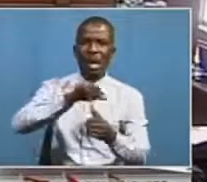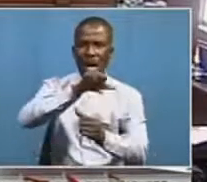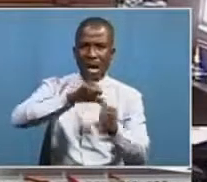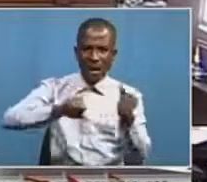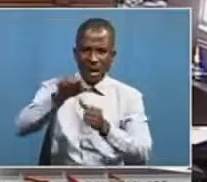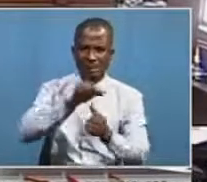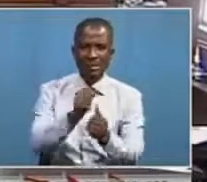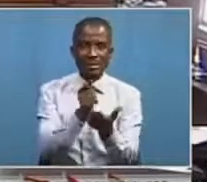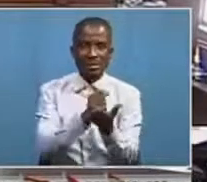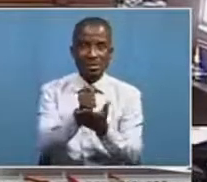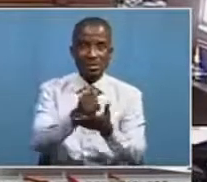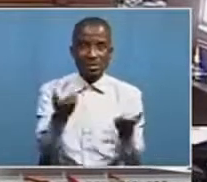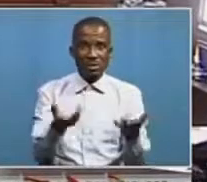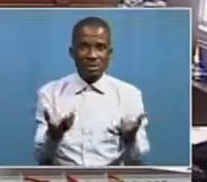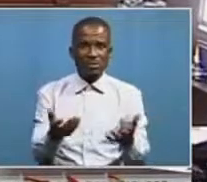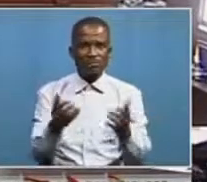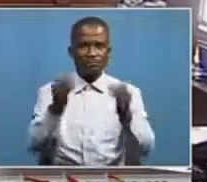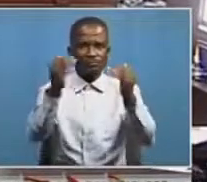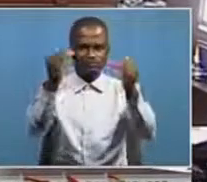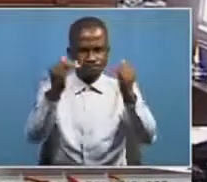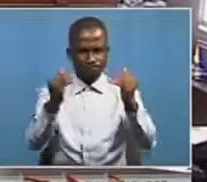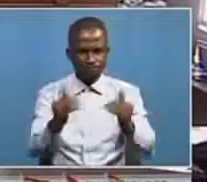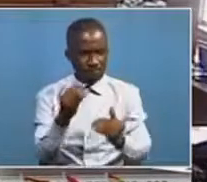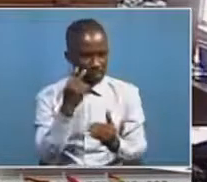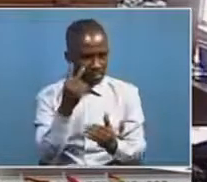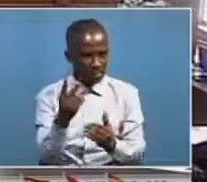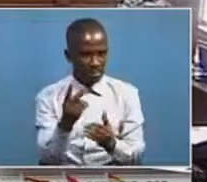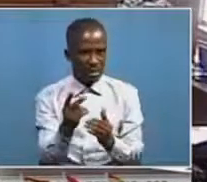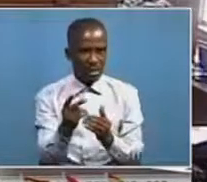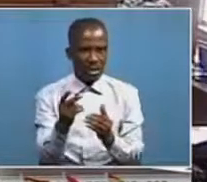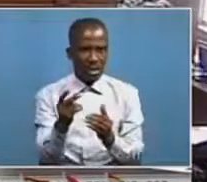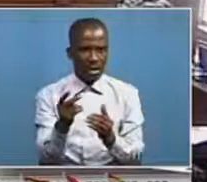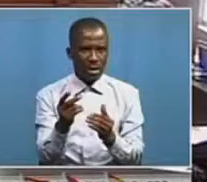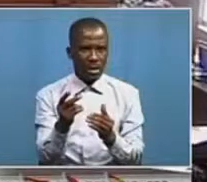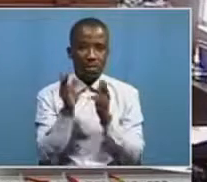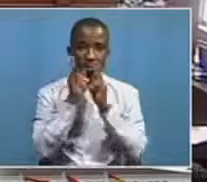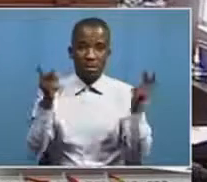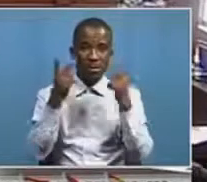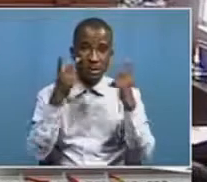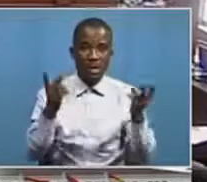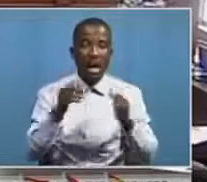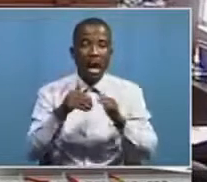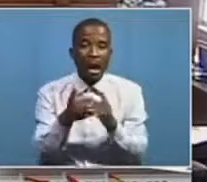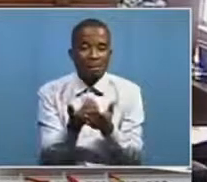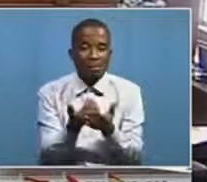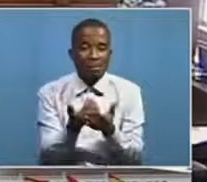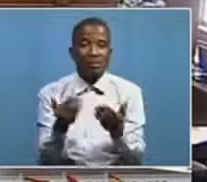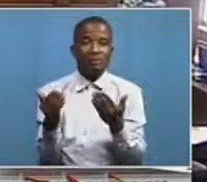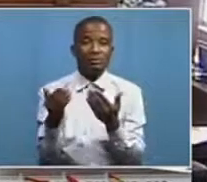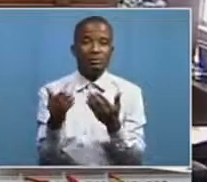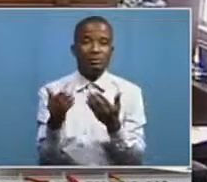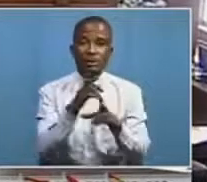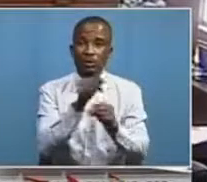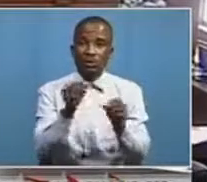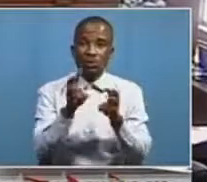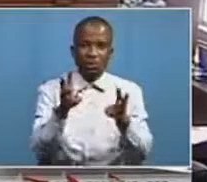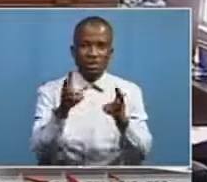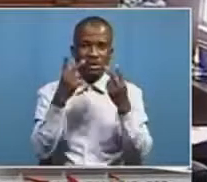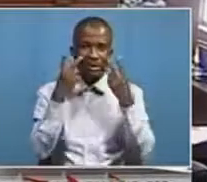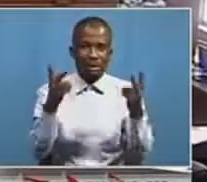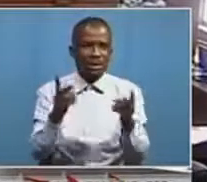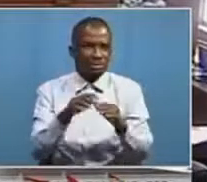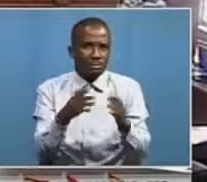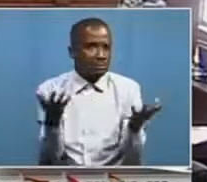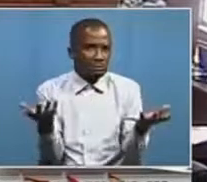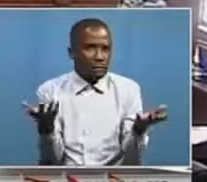fully played out in near epic dimensions before the public. However, there is no way this suit can be seen as a likeness of